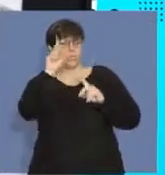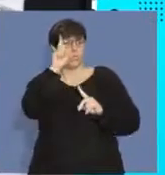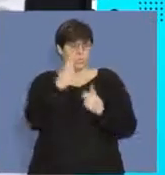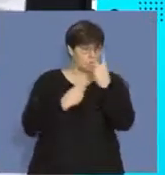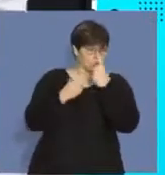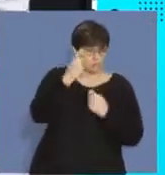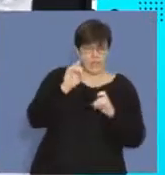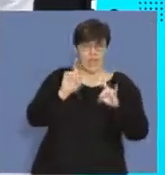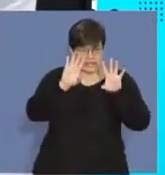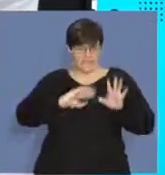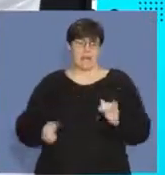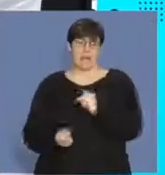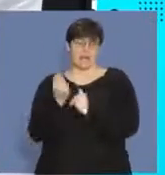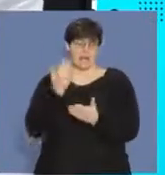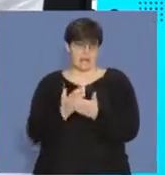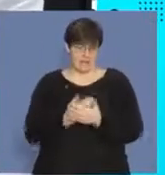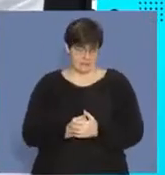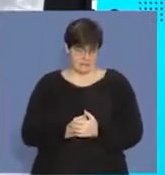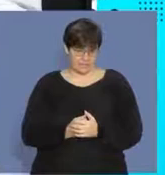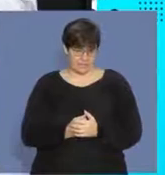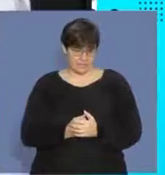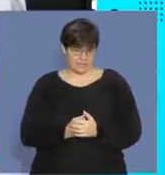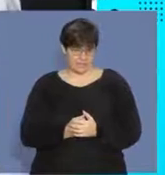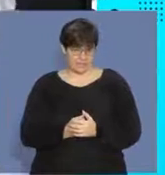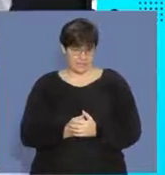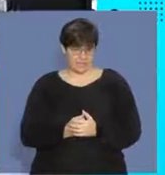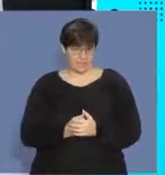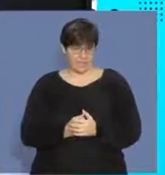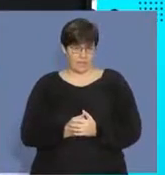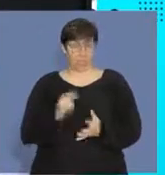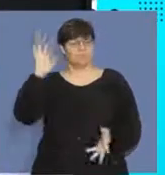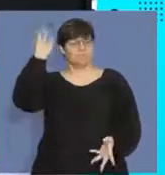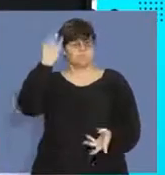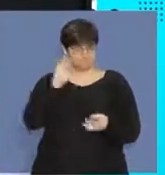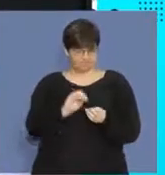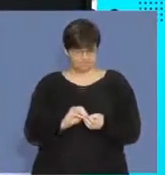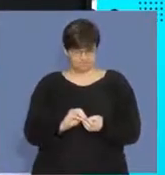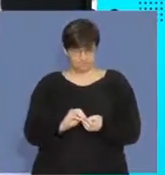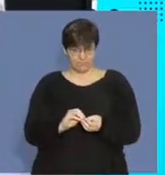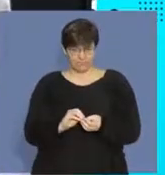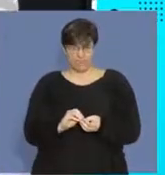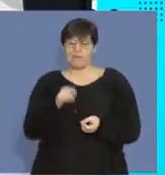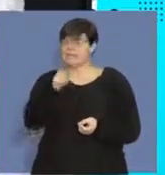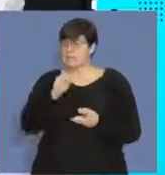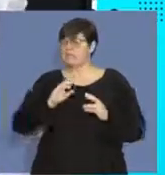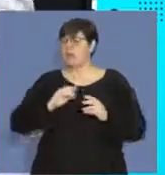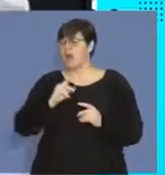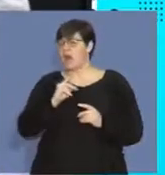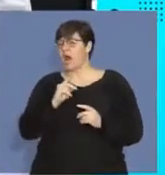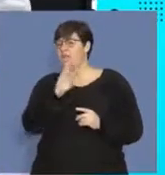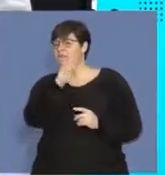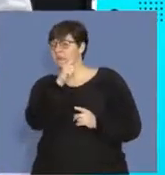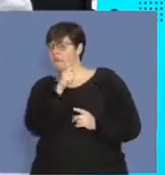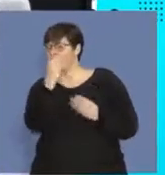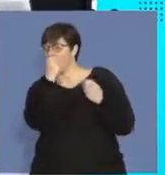possible examination questions. If we have to summarize, what is